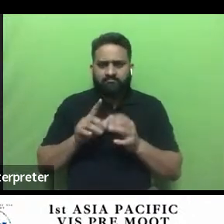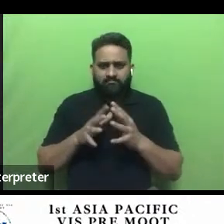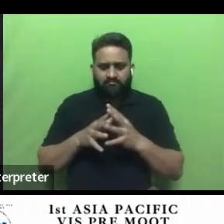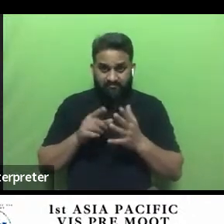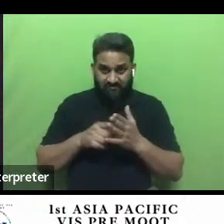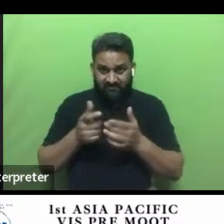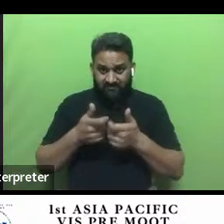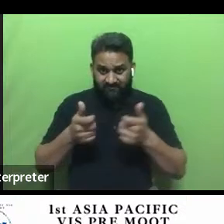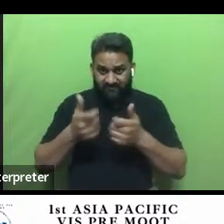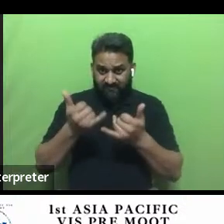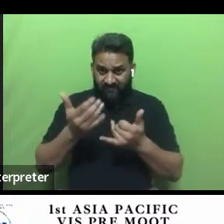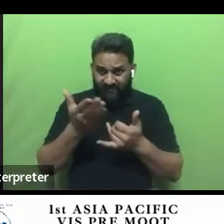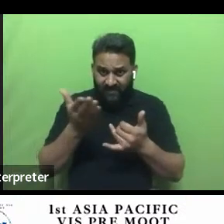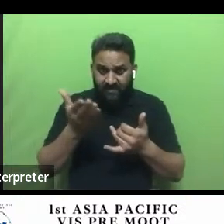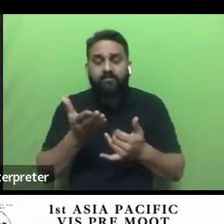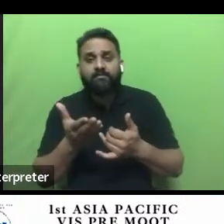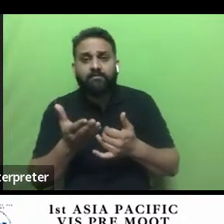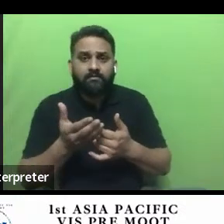has,